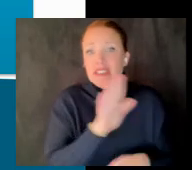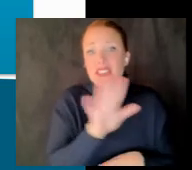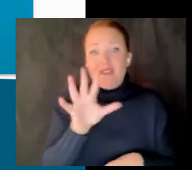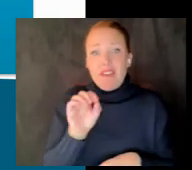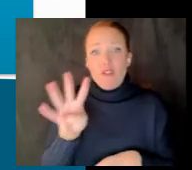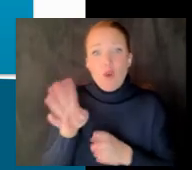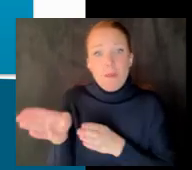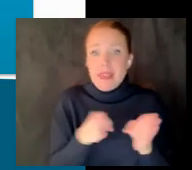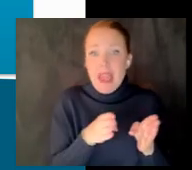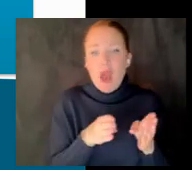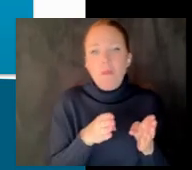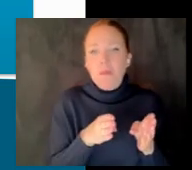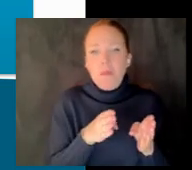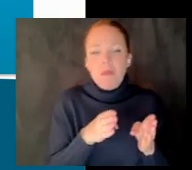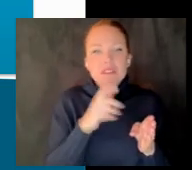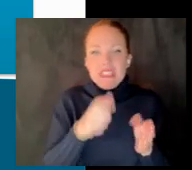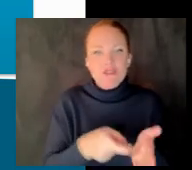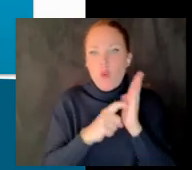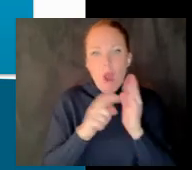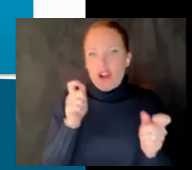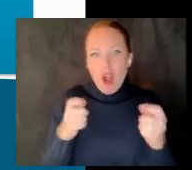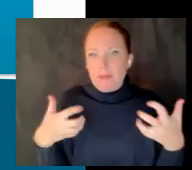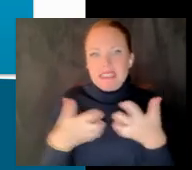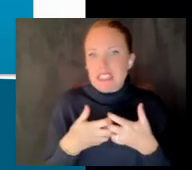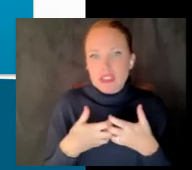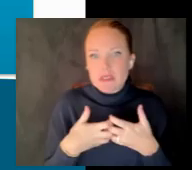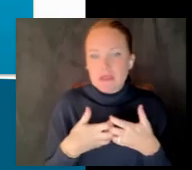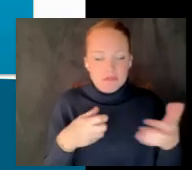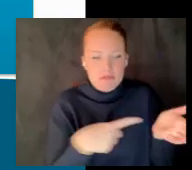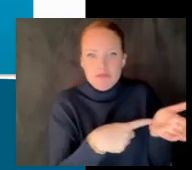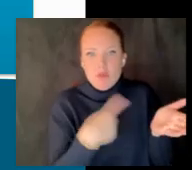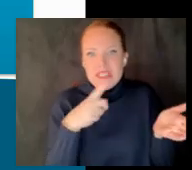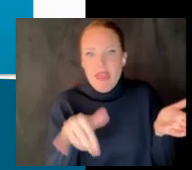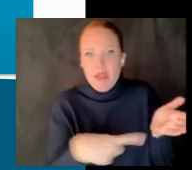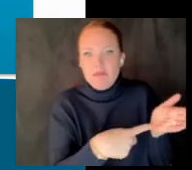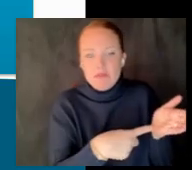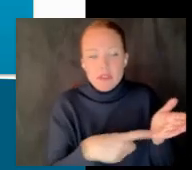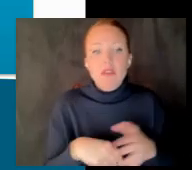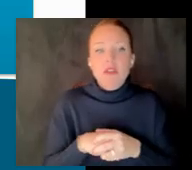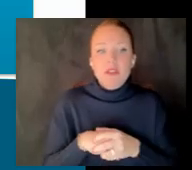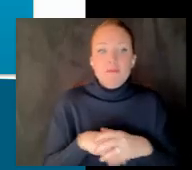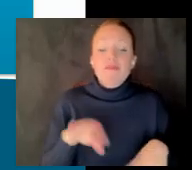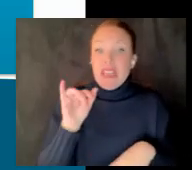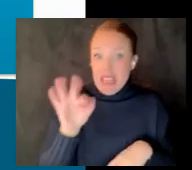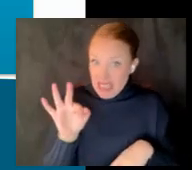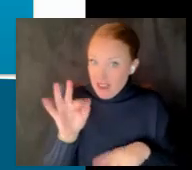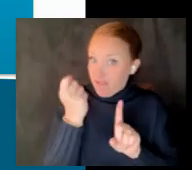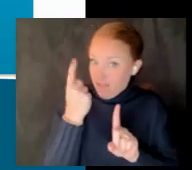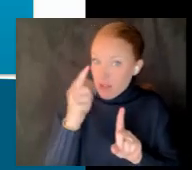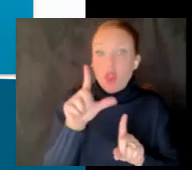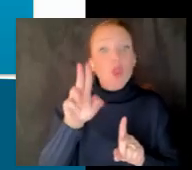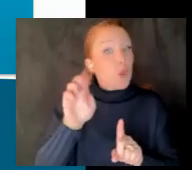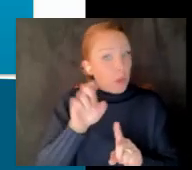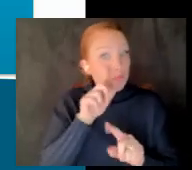would simply indicate that he did not require accommodations at that time. Conversely, if it was determined that Luke did